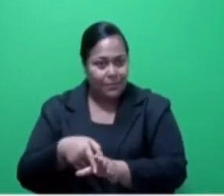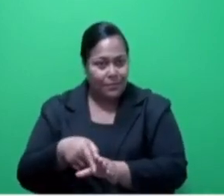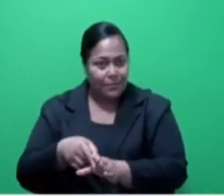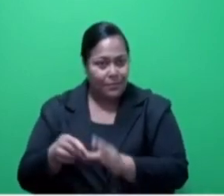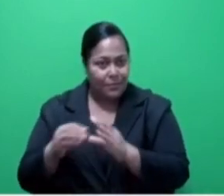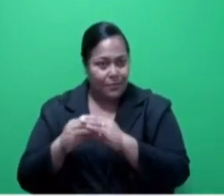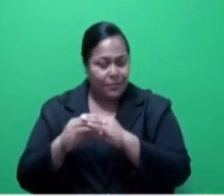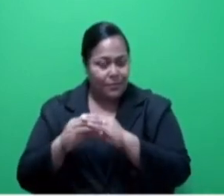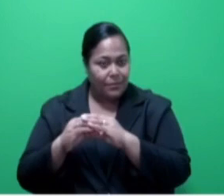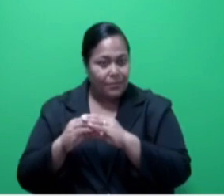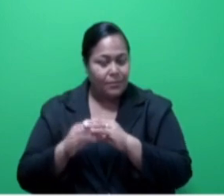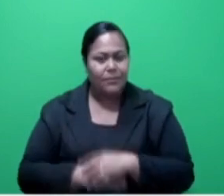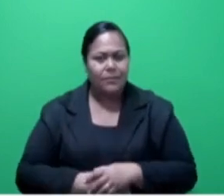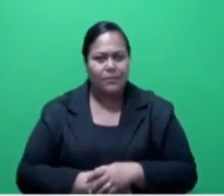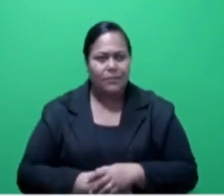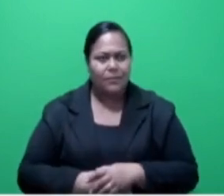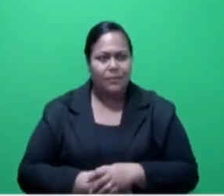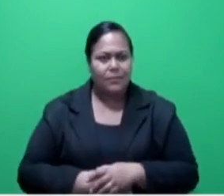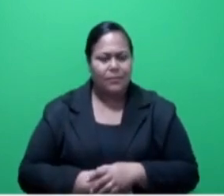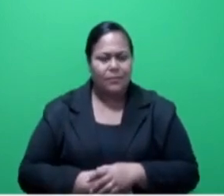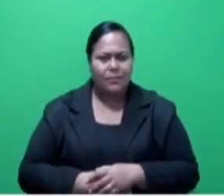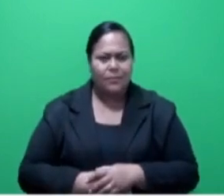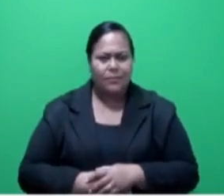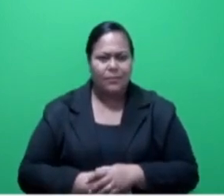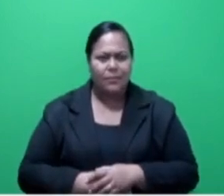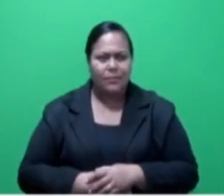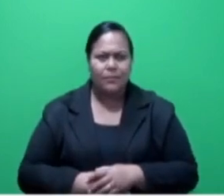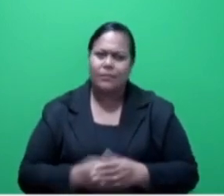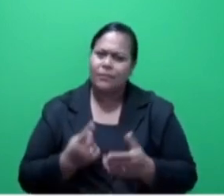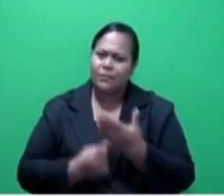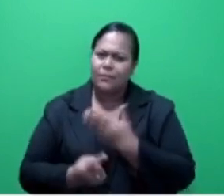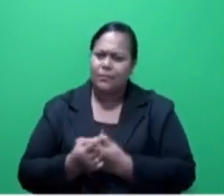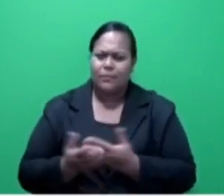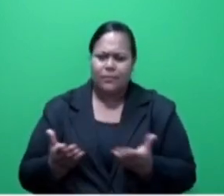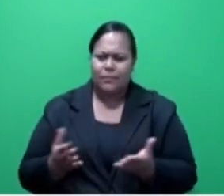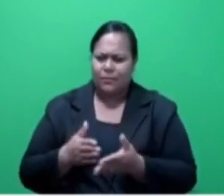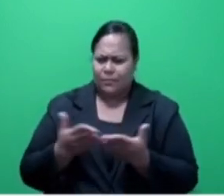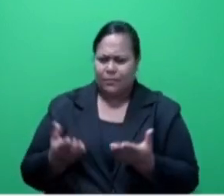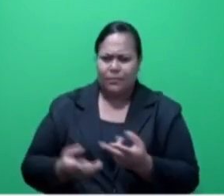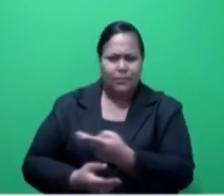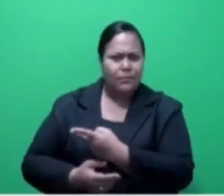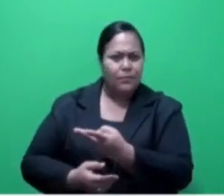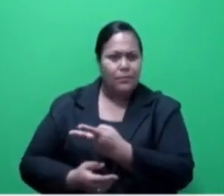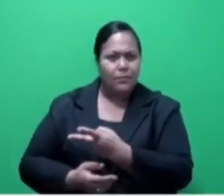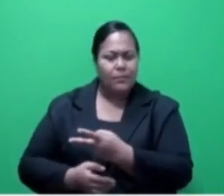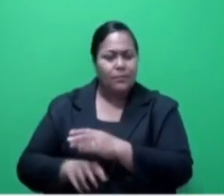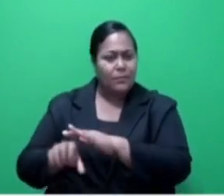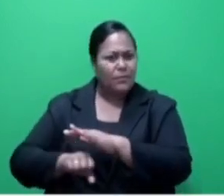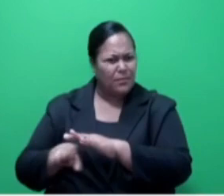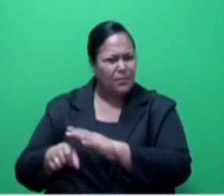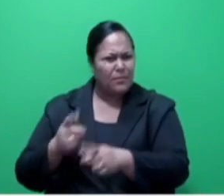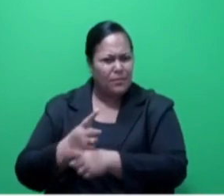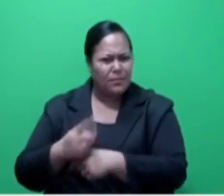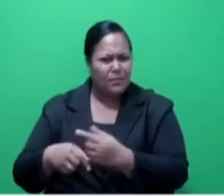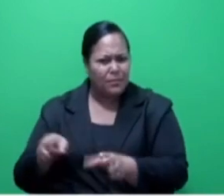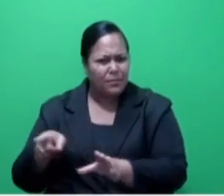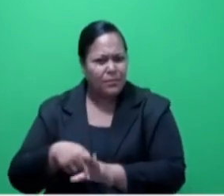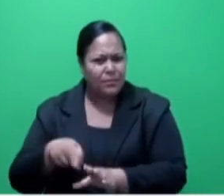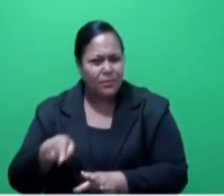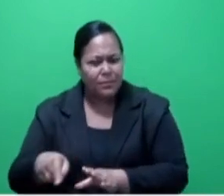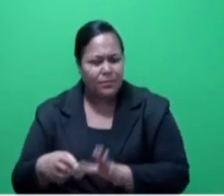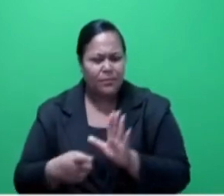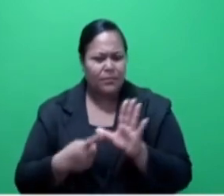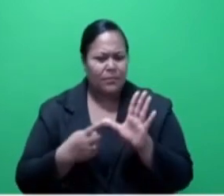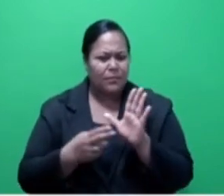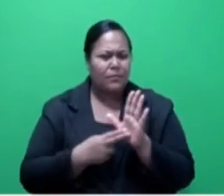This FDB saga recently started off, Senator Rondrondo, when Saud Minam, who's an international banker, ANZ manager,